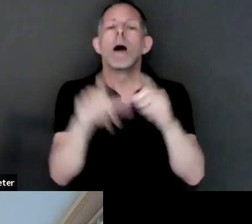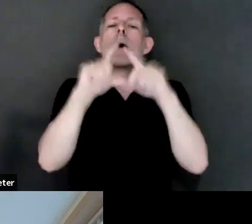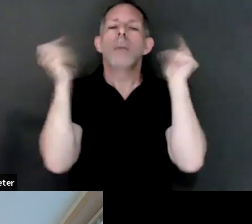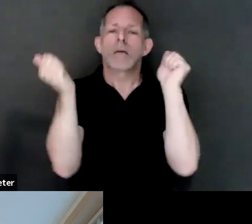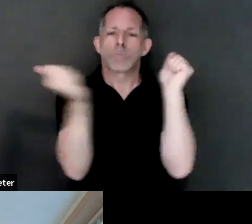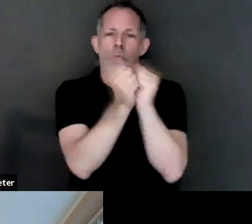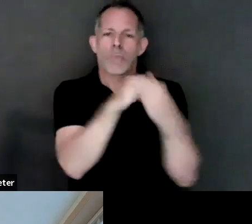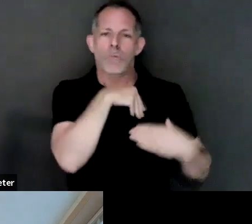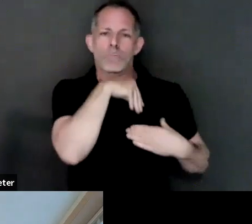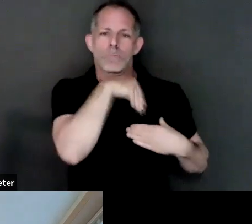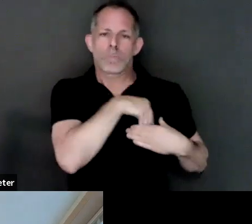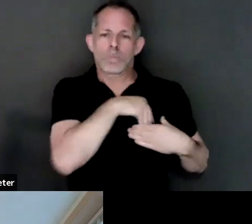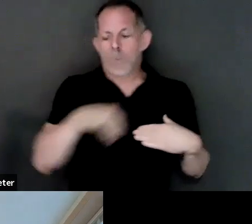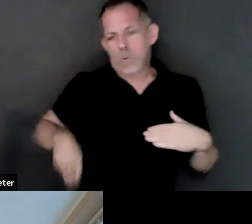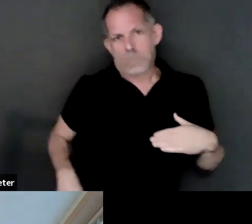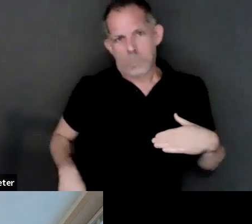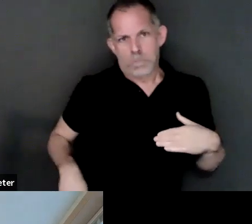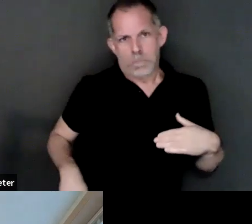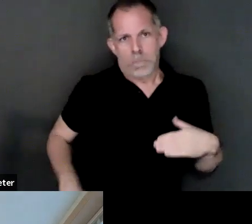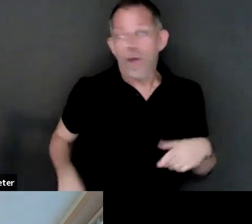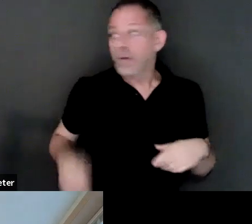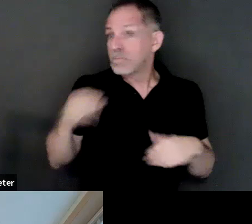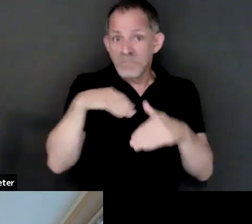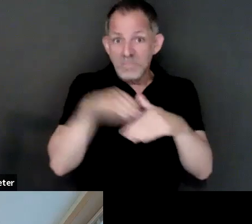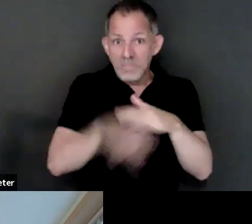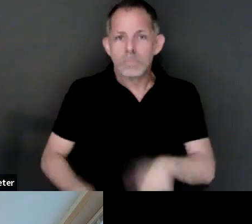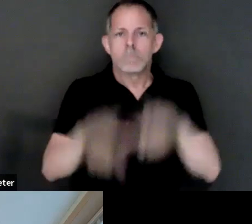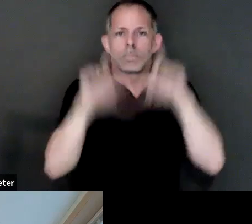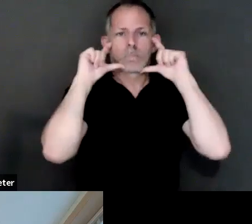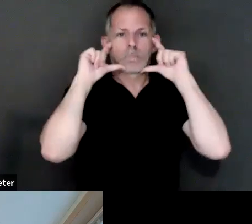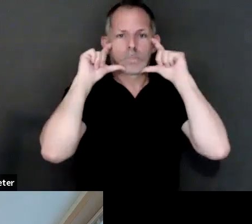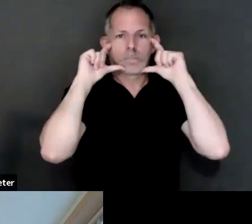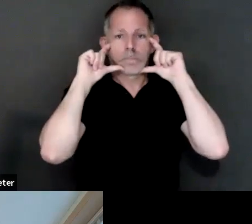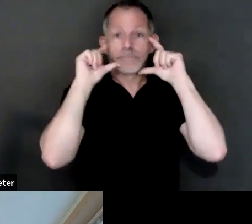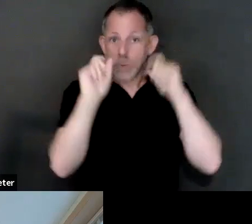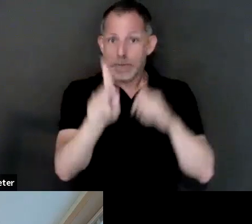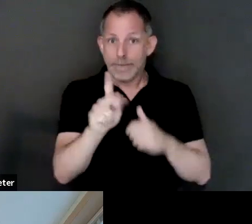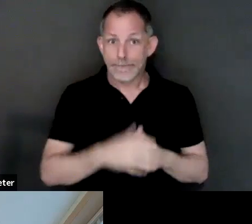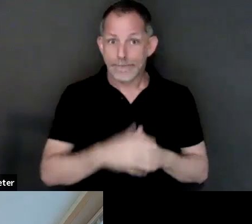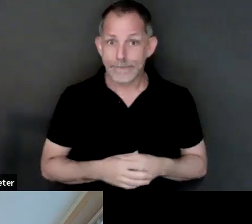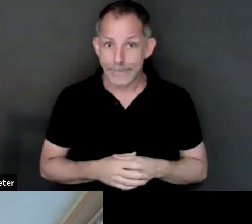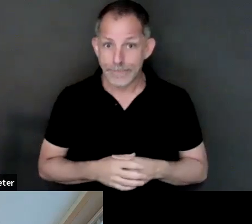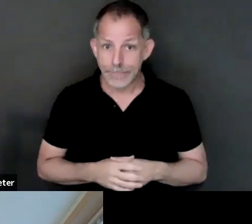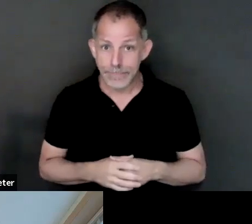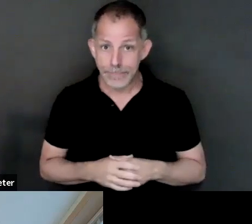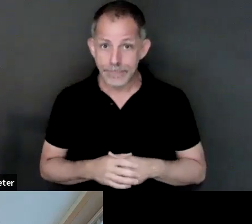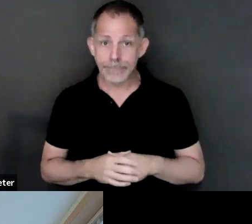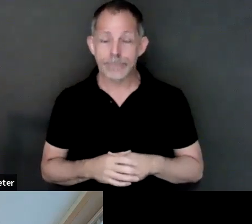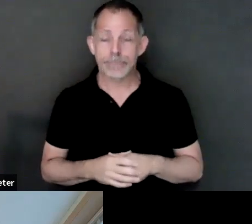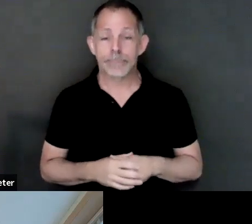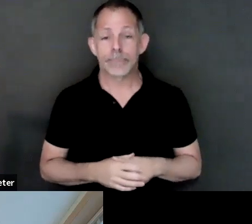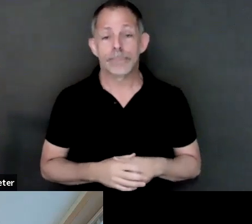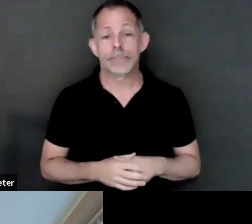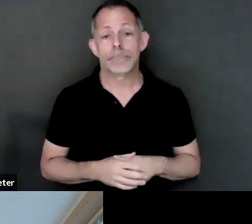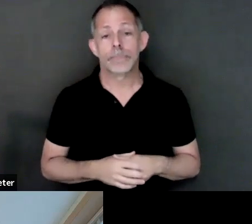can't stay spread out from other people. If you end up in a crowded outdoor space, clouds